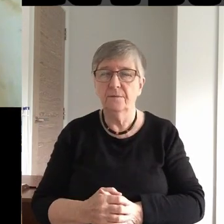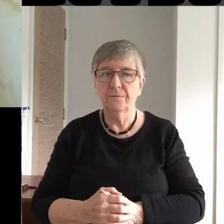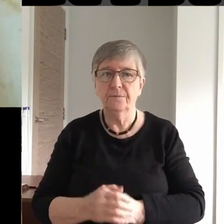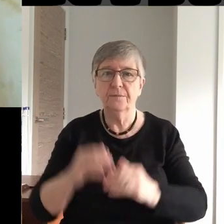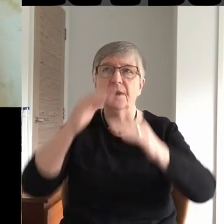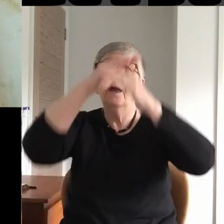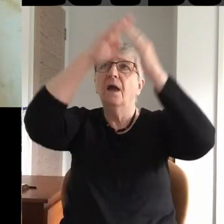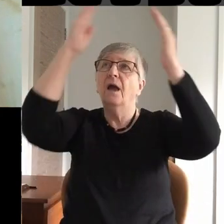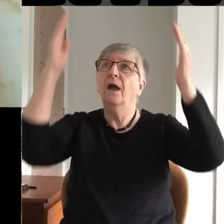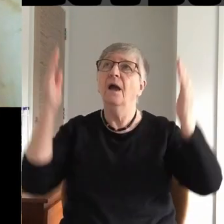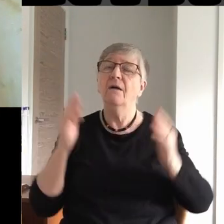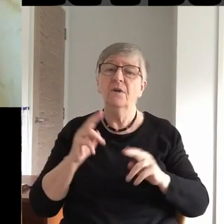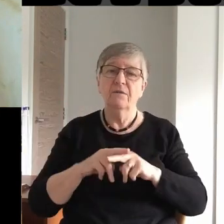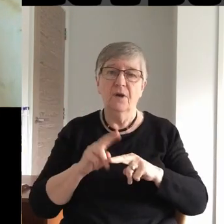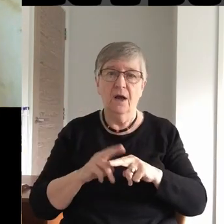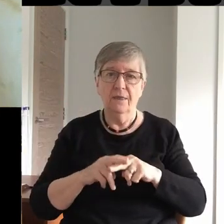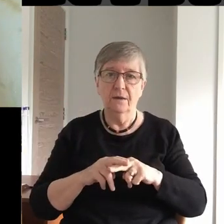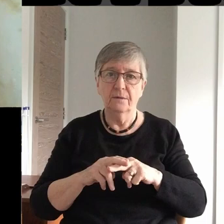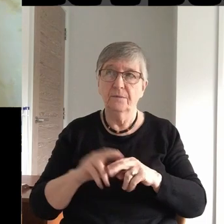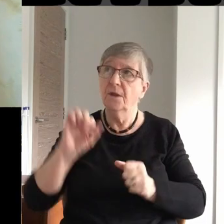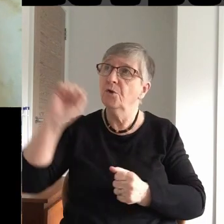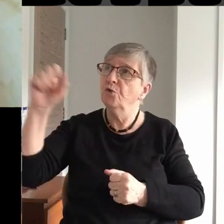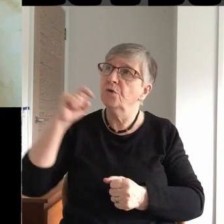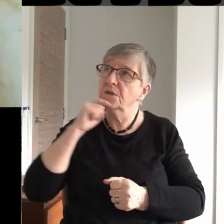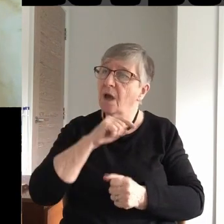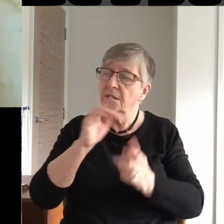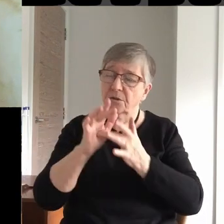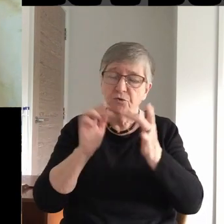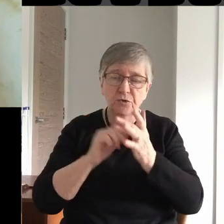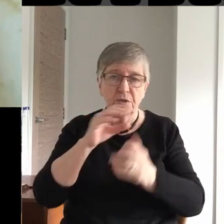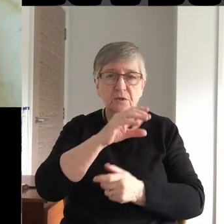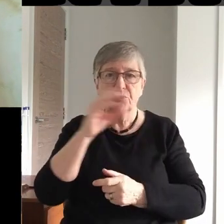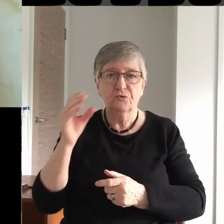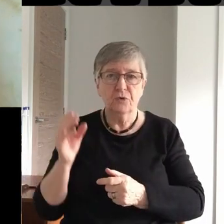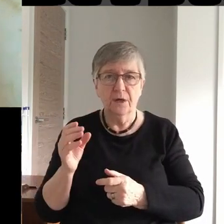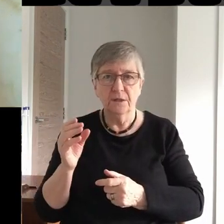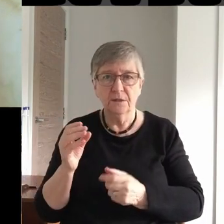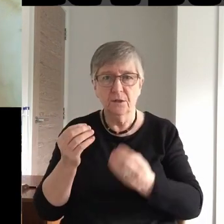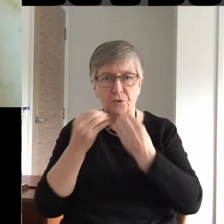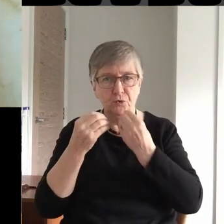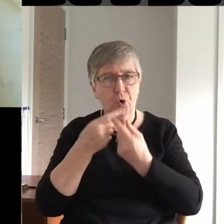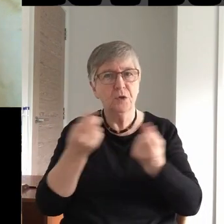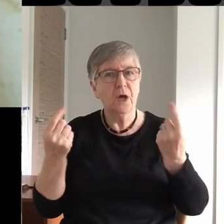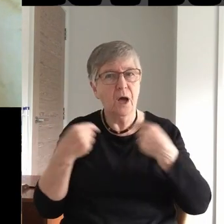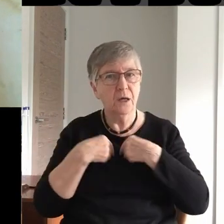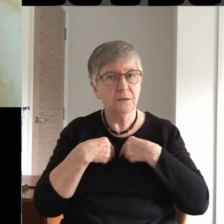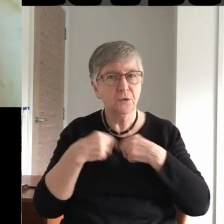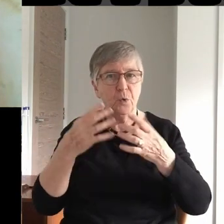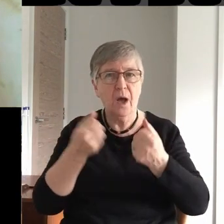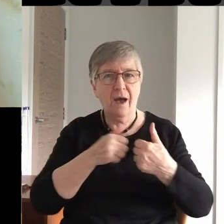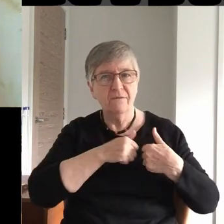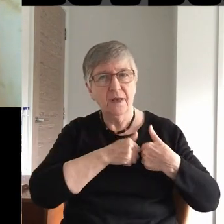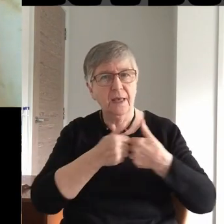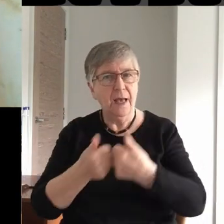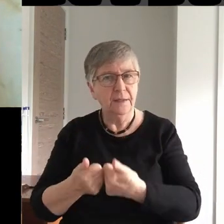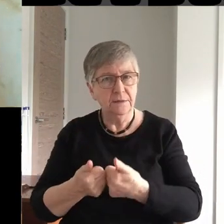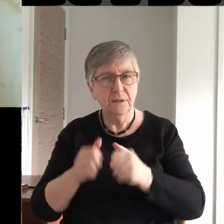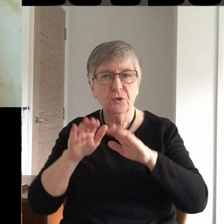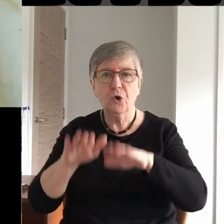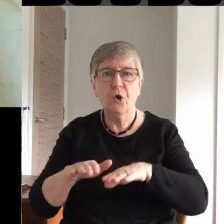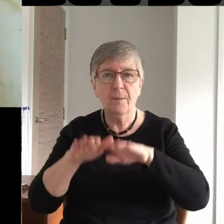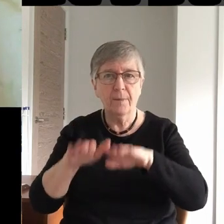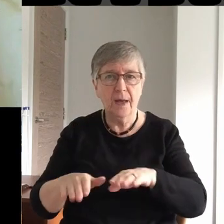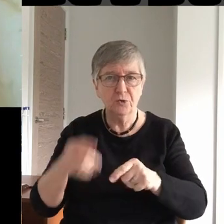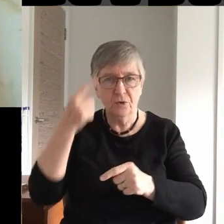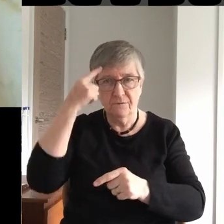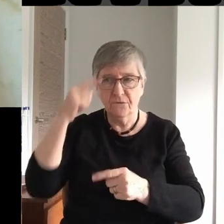Heavenly Father, your Son, Jesus Christ, taught us to have kindness and compassion for one